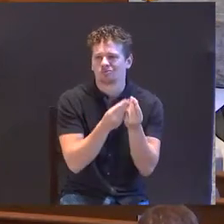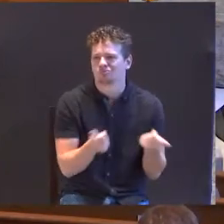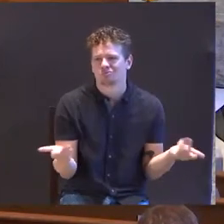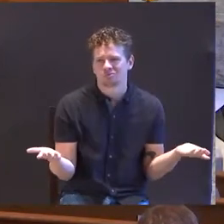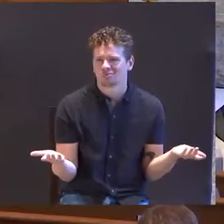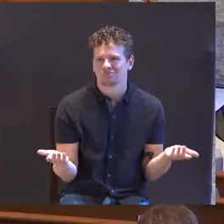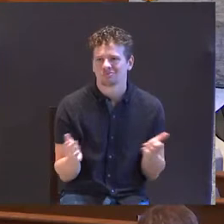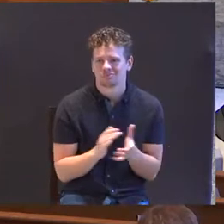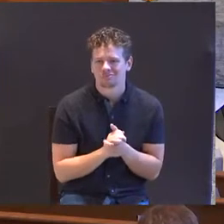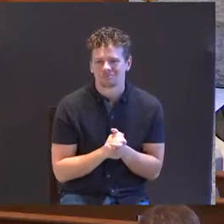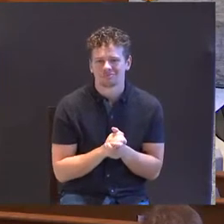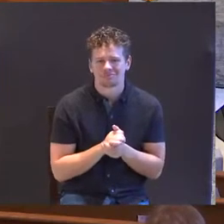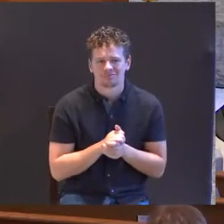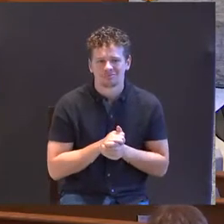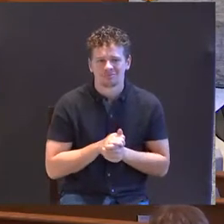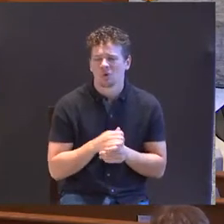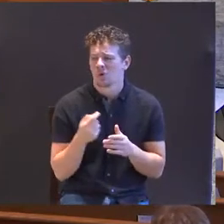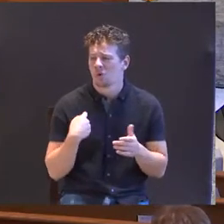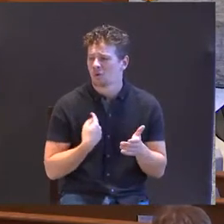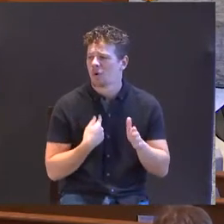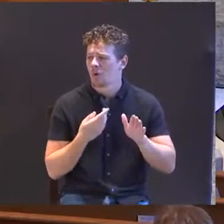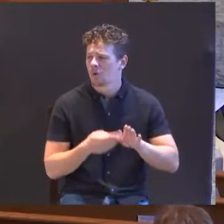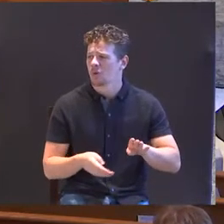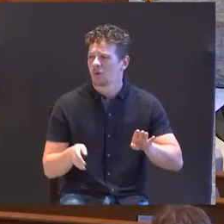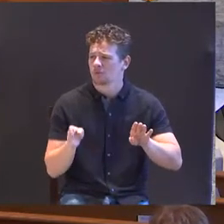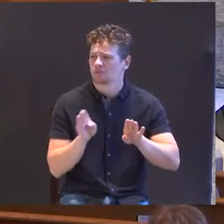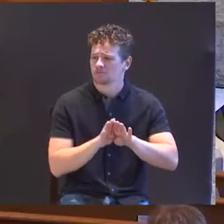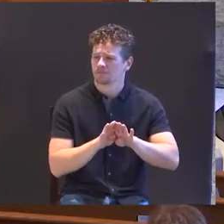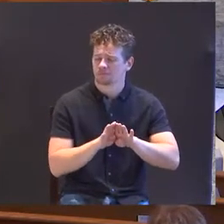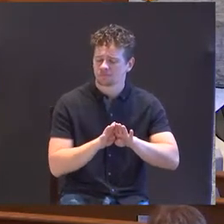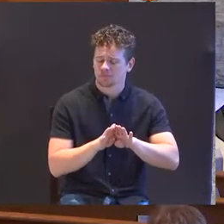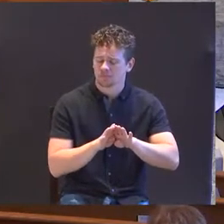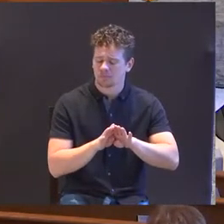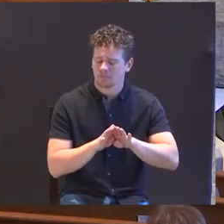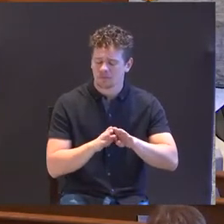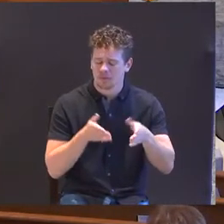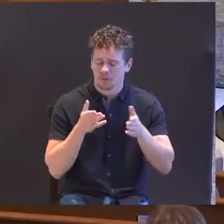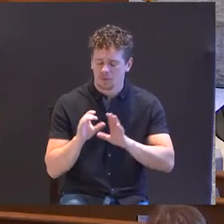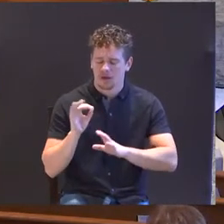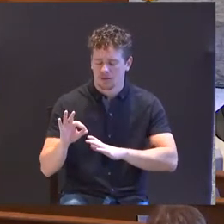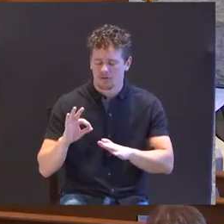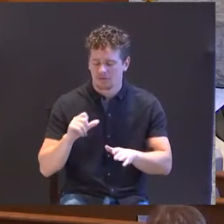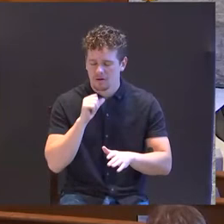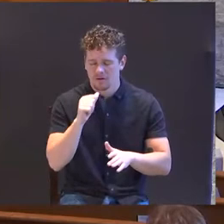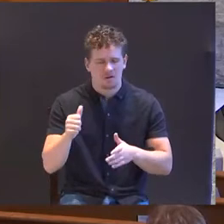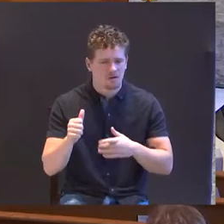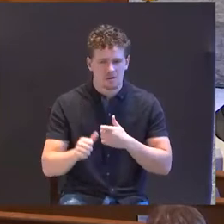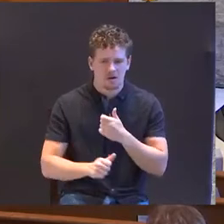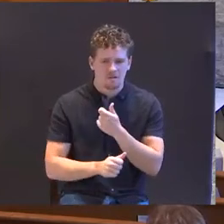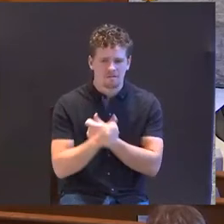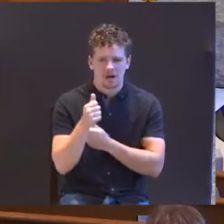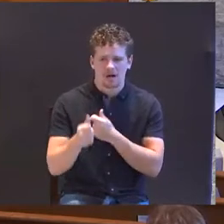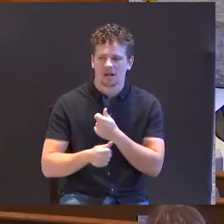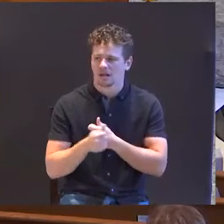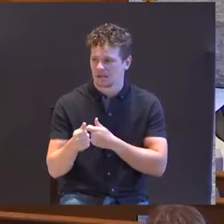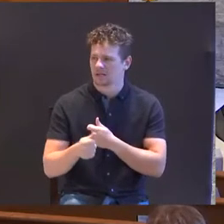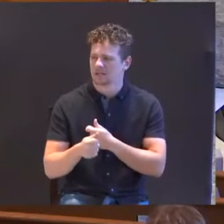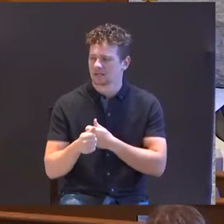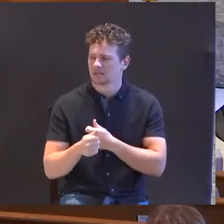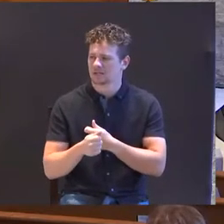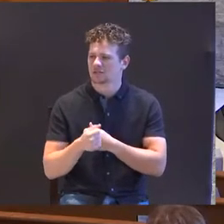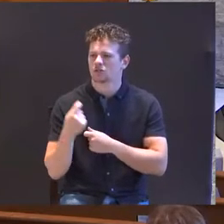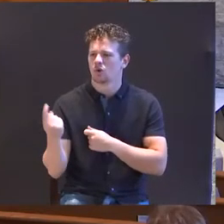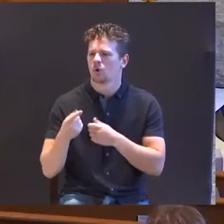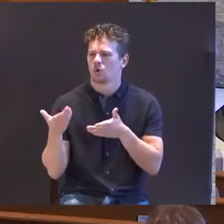He closes this particular chapter with, "The way of nonviolence, the way Jesus chose, is the only way that is able to overcome